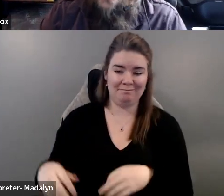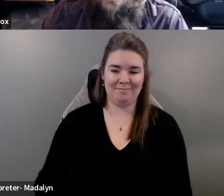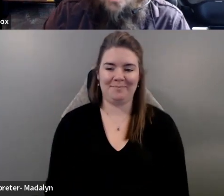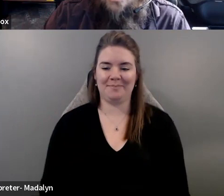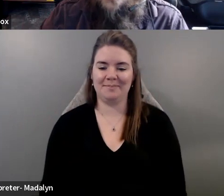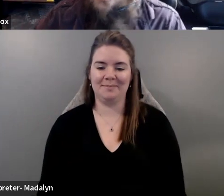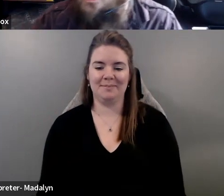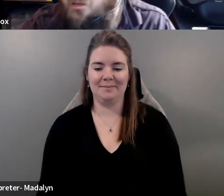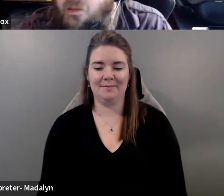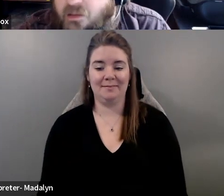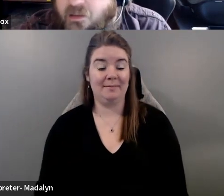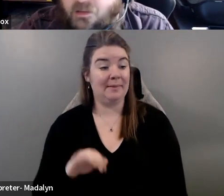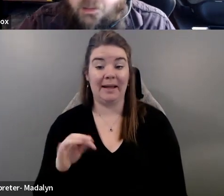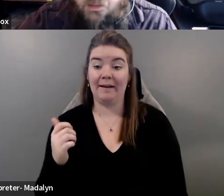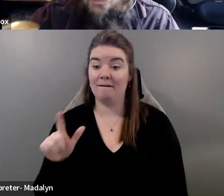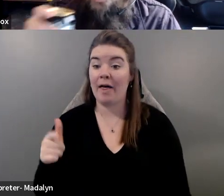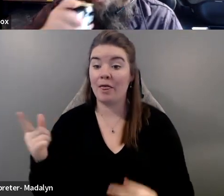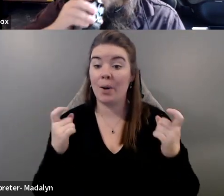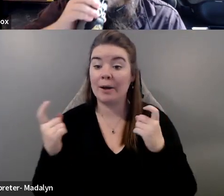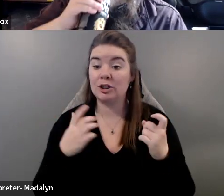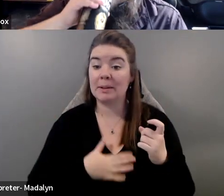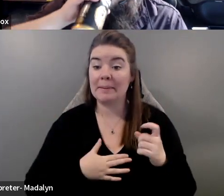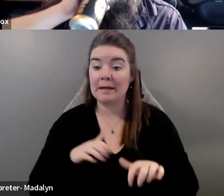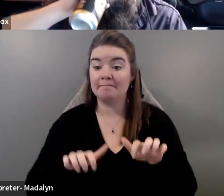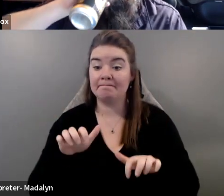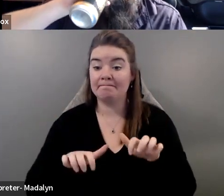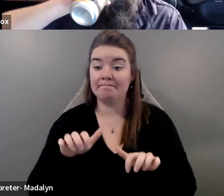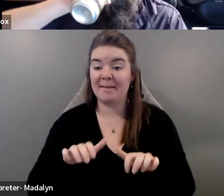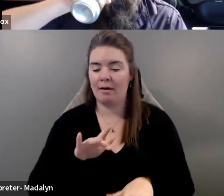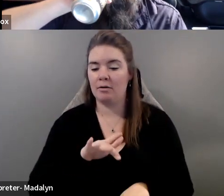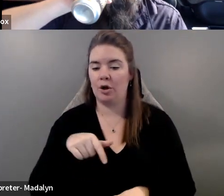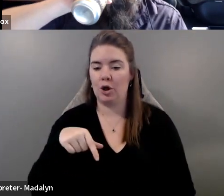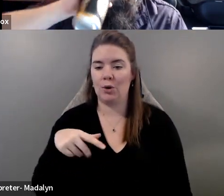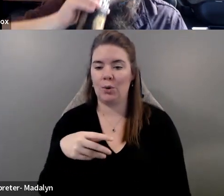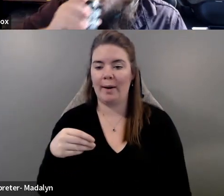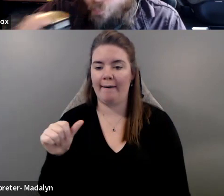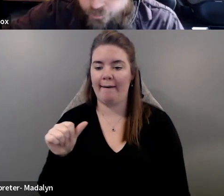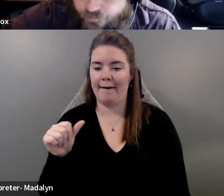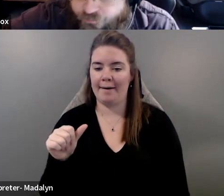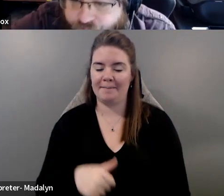If there are other questions, please pop those into the Q&A now.